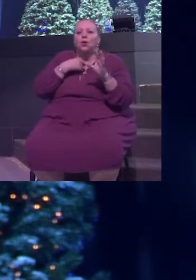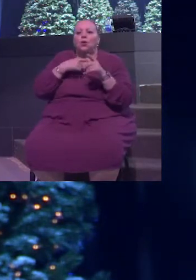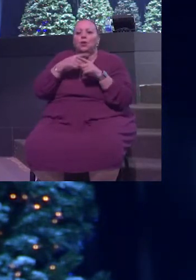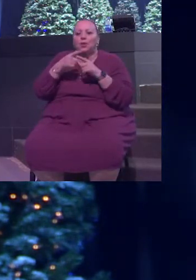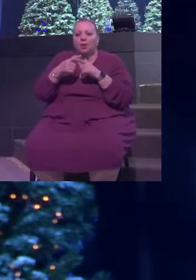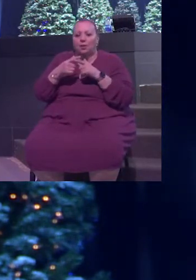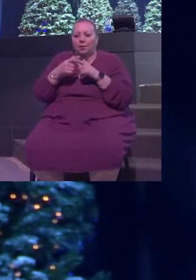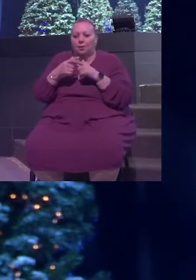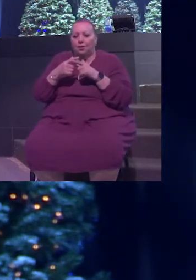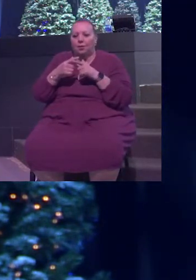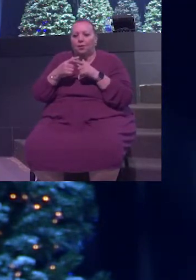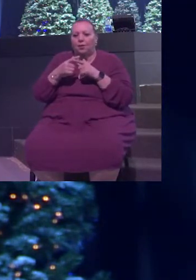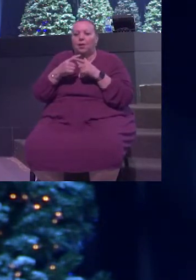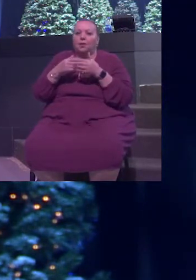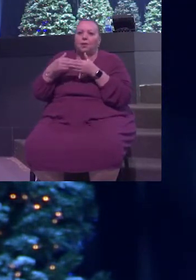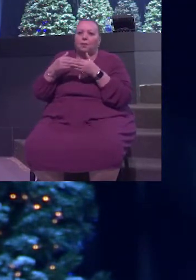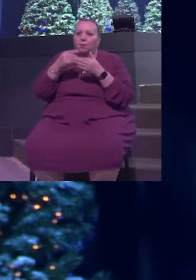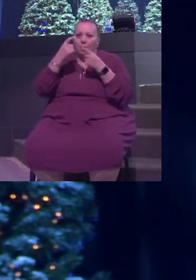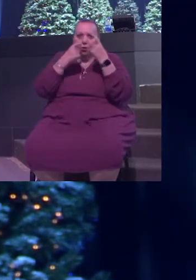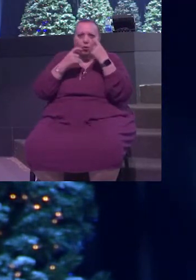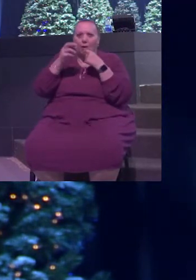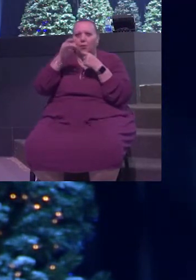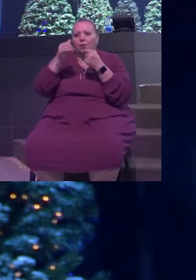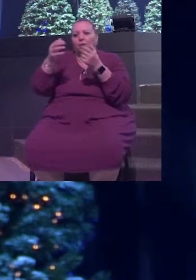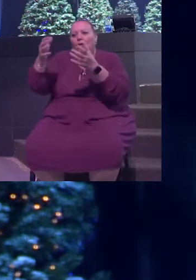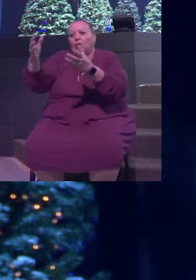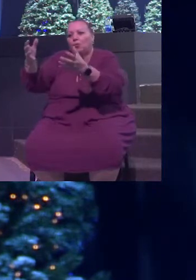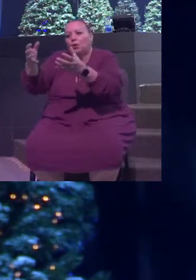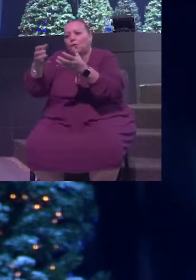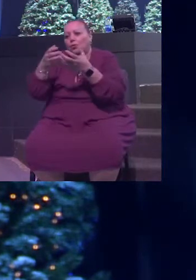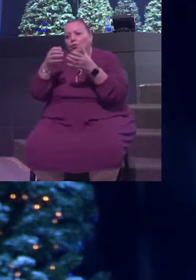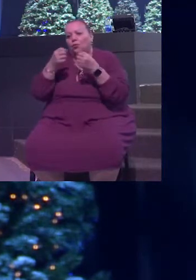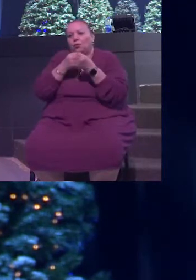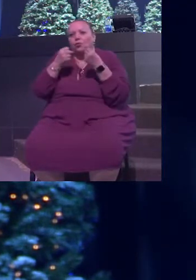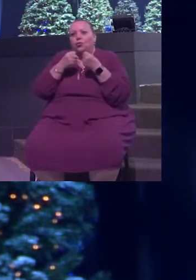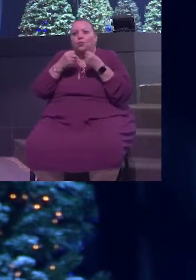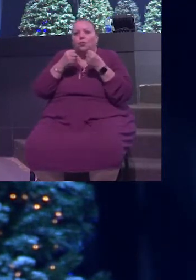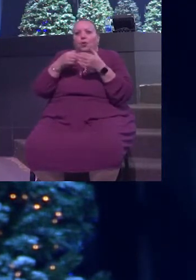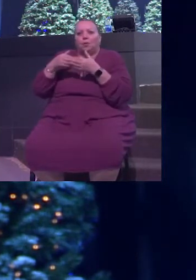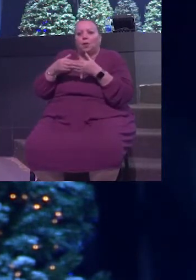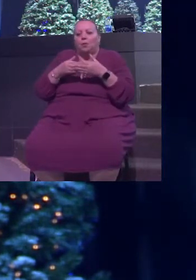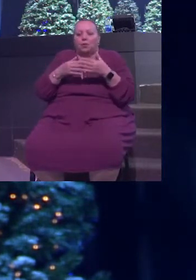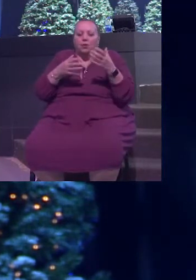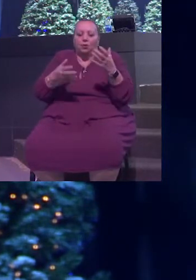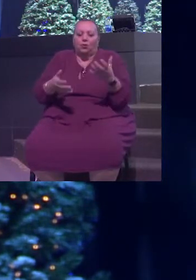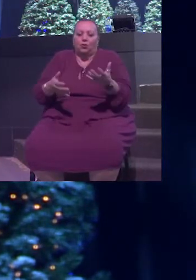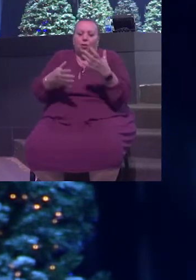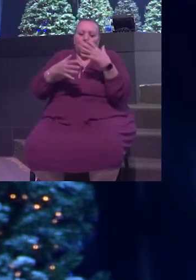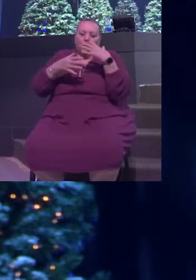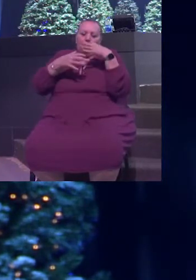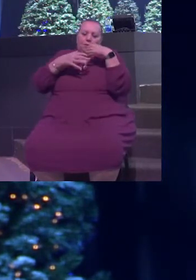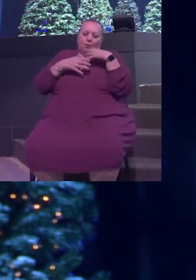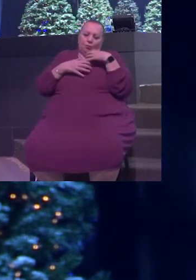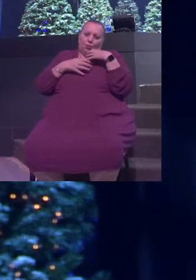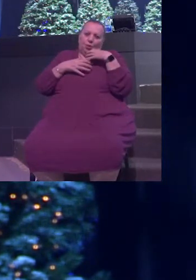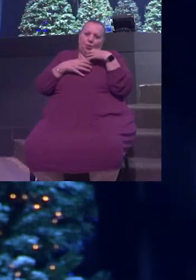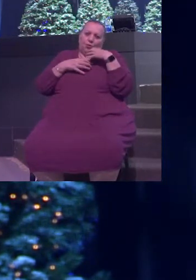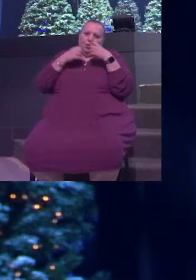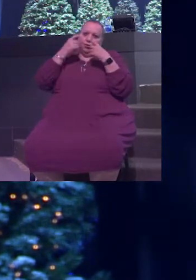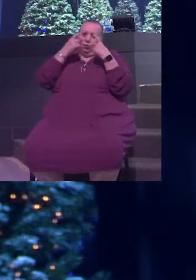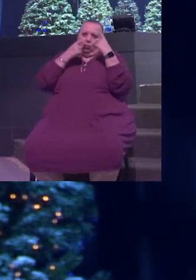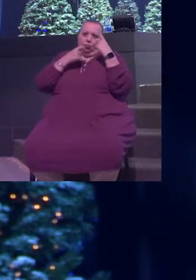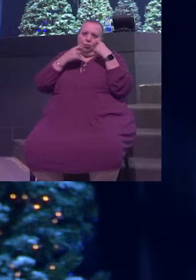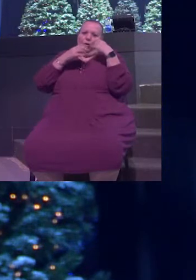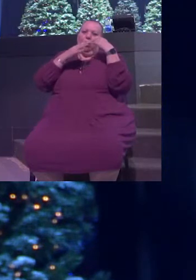Then he cries. Mary reaches for the shivering baby. She lays him on her chest, and his helpless